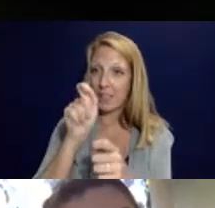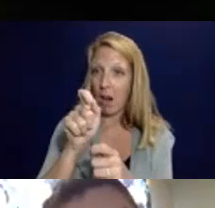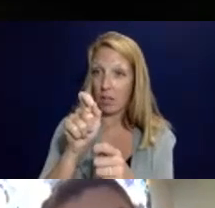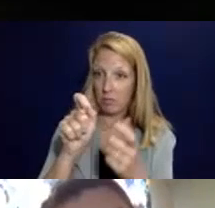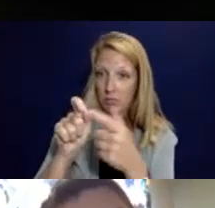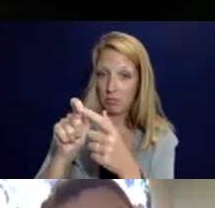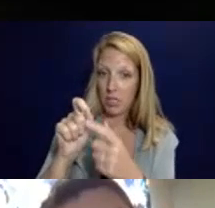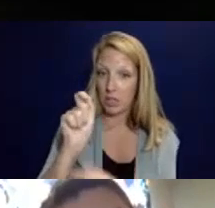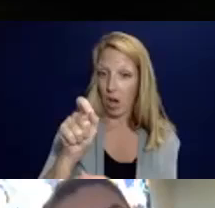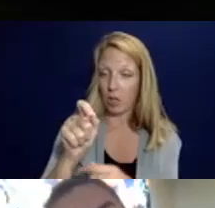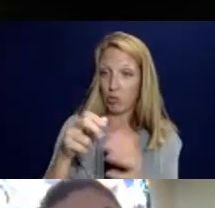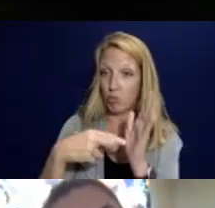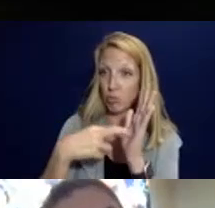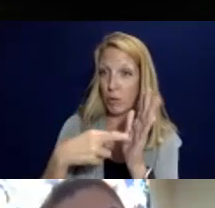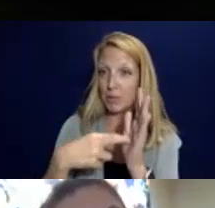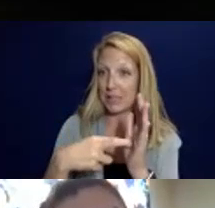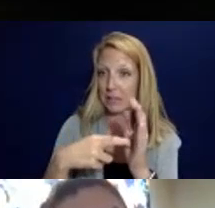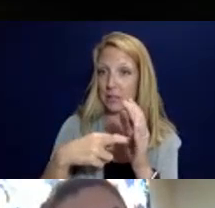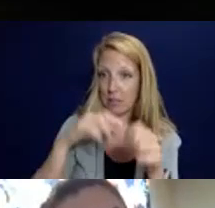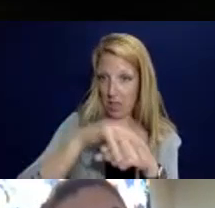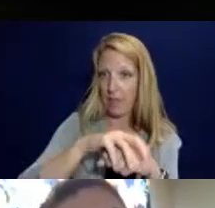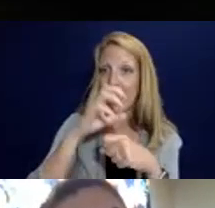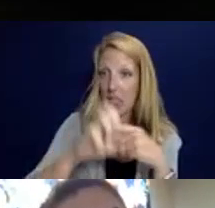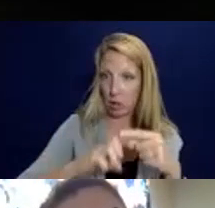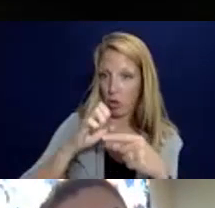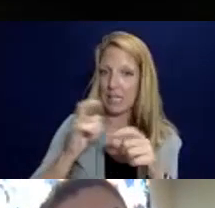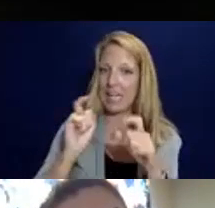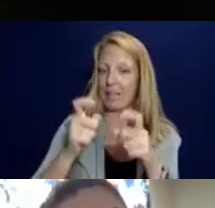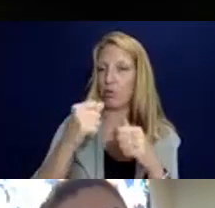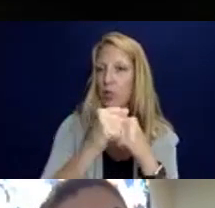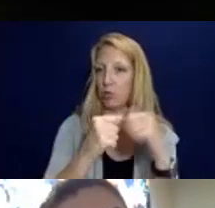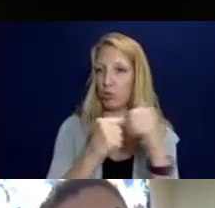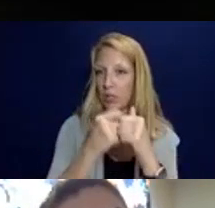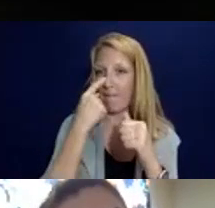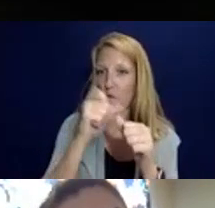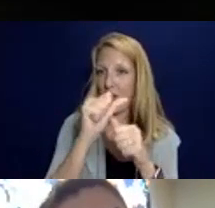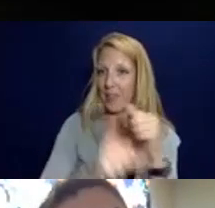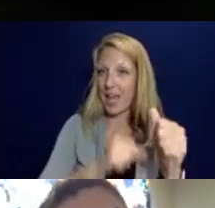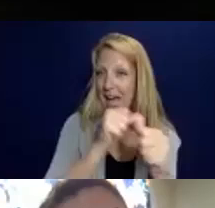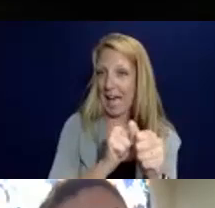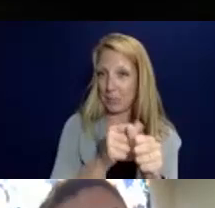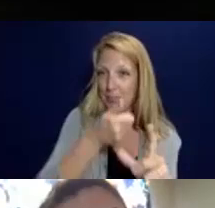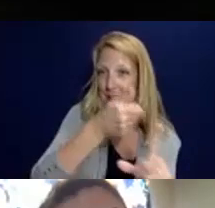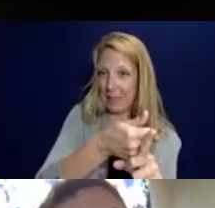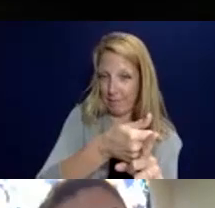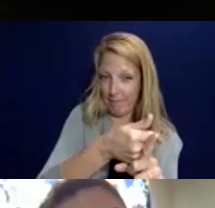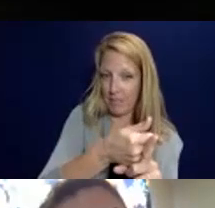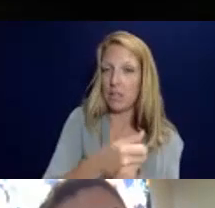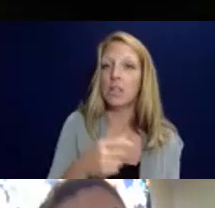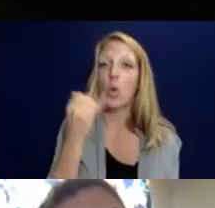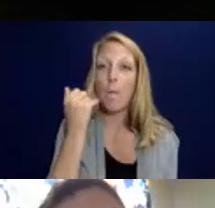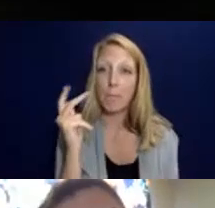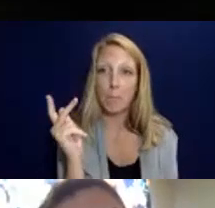electron to give you the Lewis dot structure for the atoms individually. Okay, so potassium is in